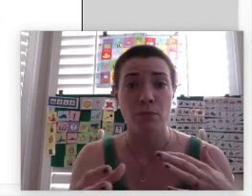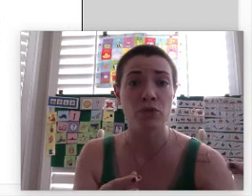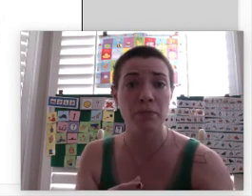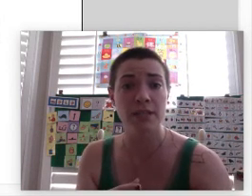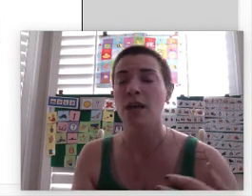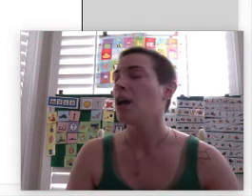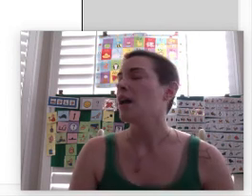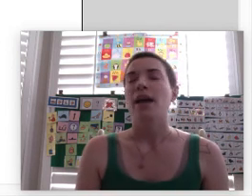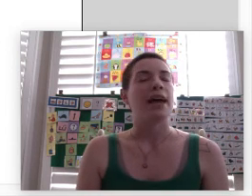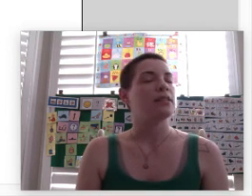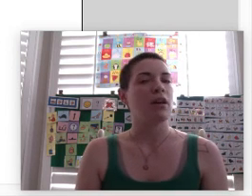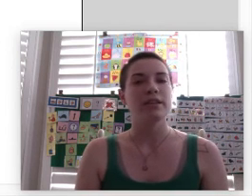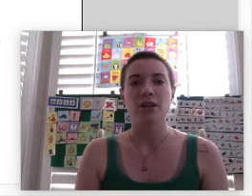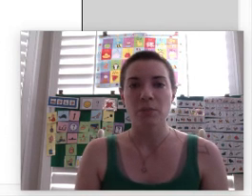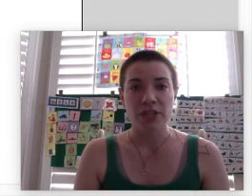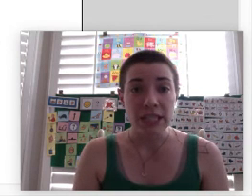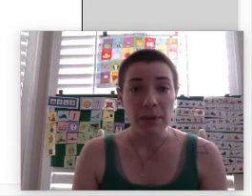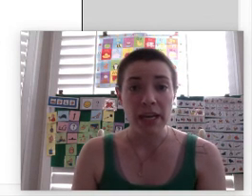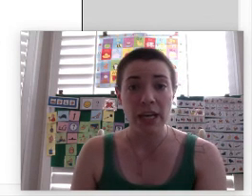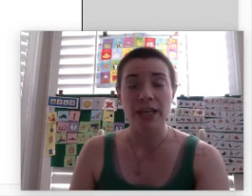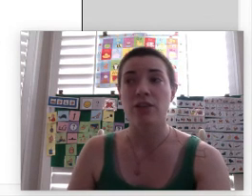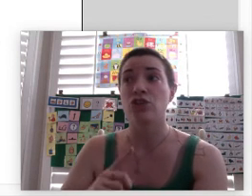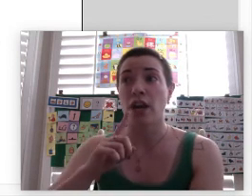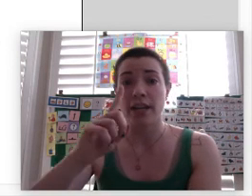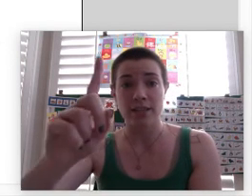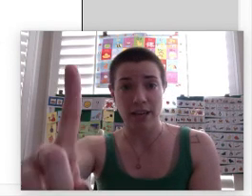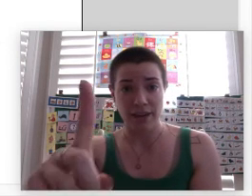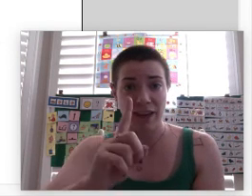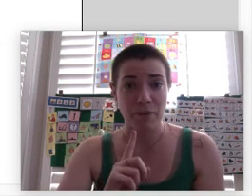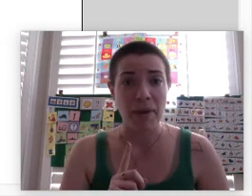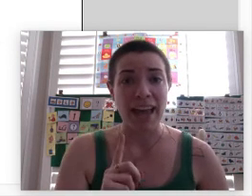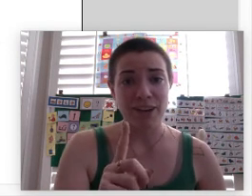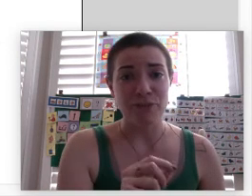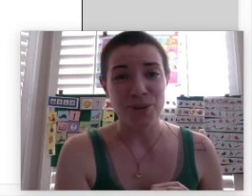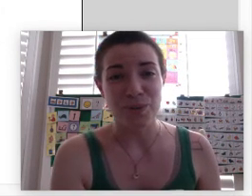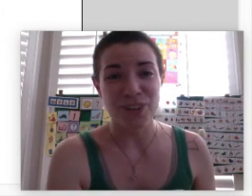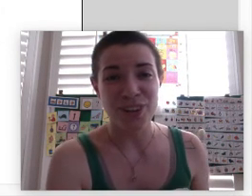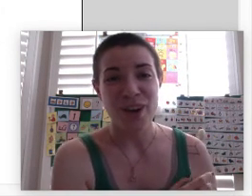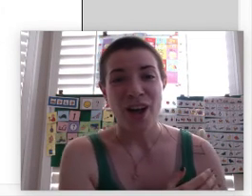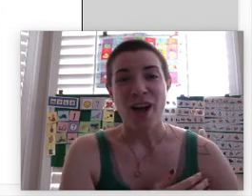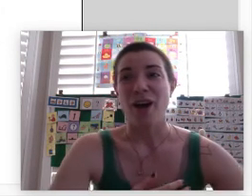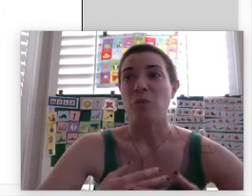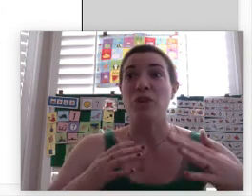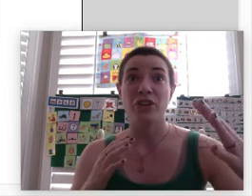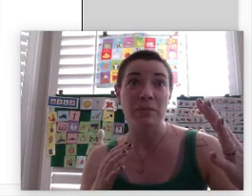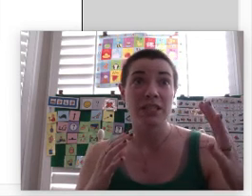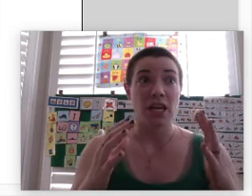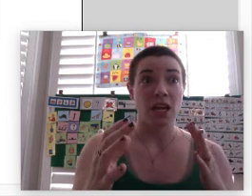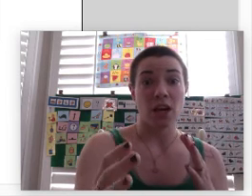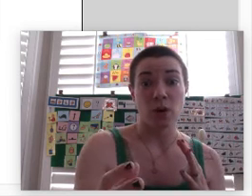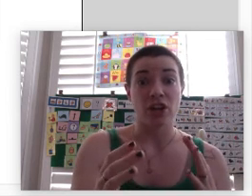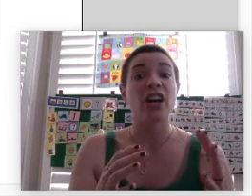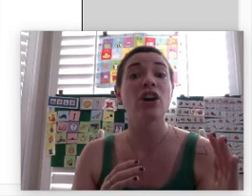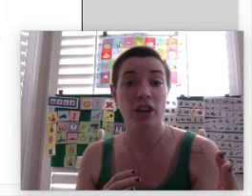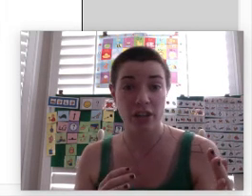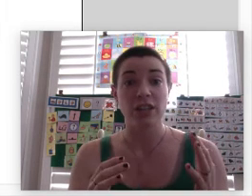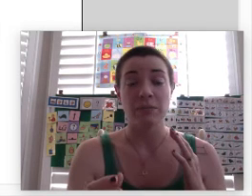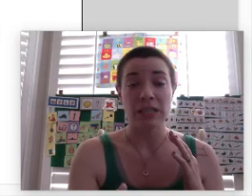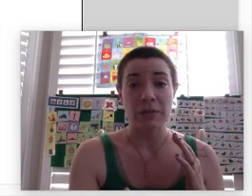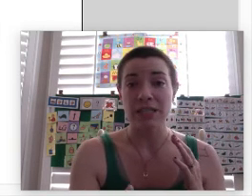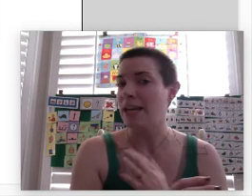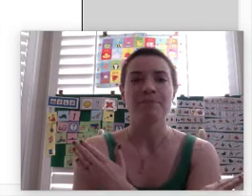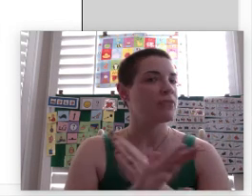your movements. As long as they're participating and they're trying to kind of have a back and forth with you where they're imitating what you're